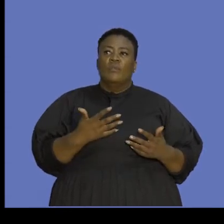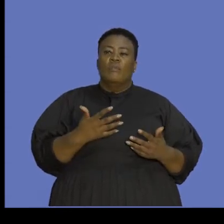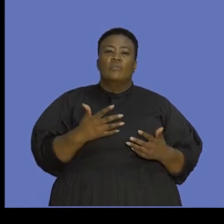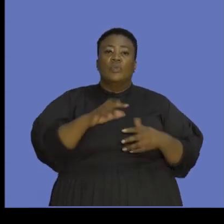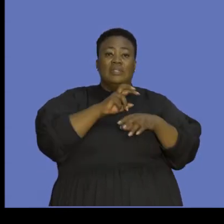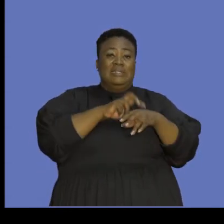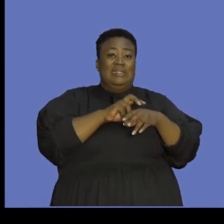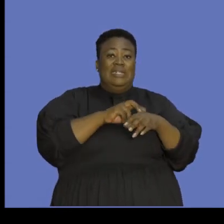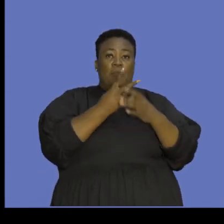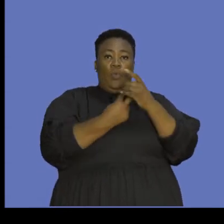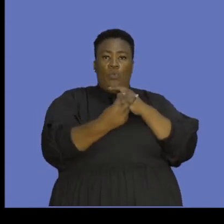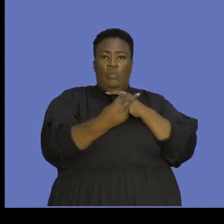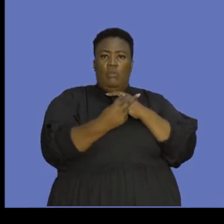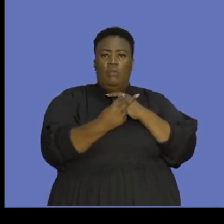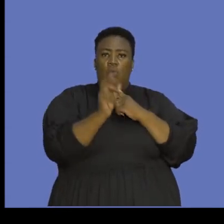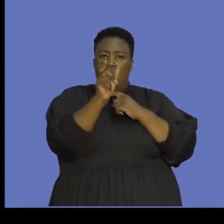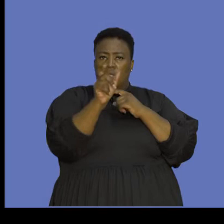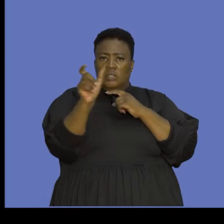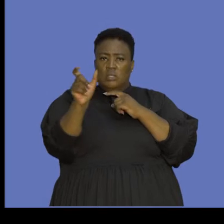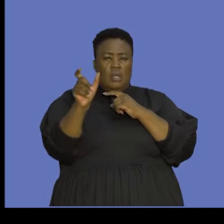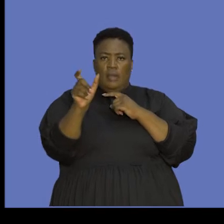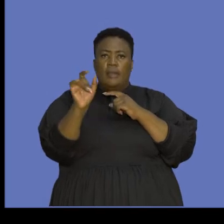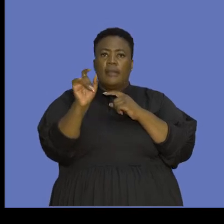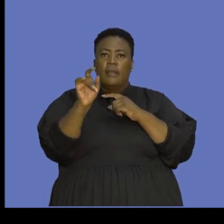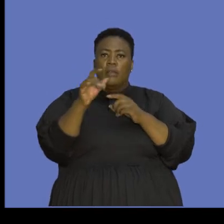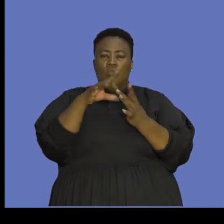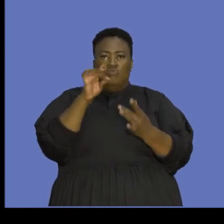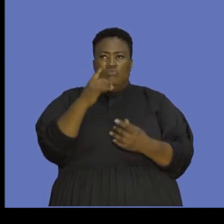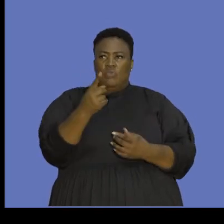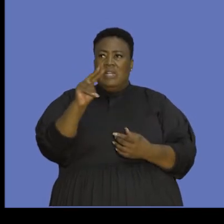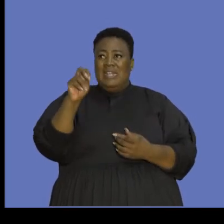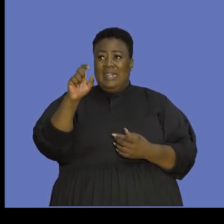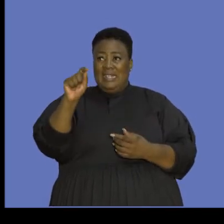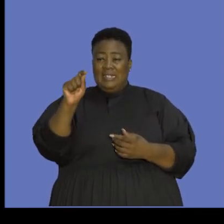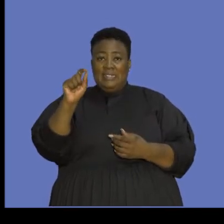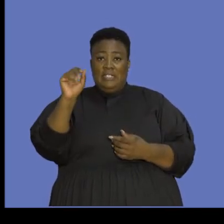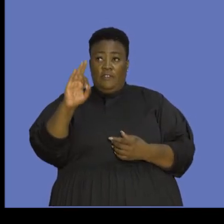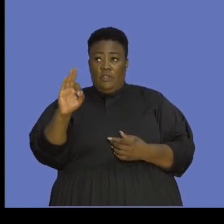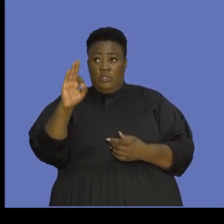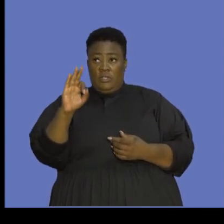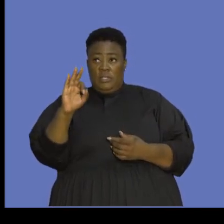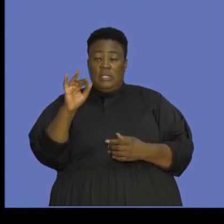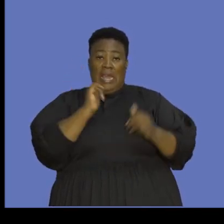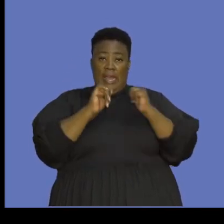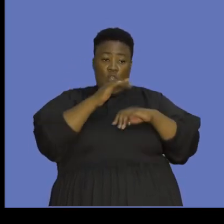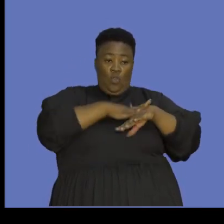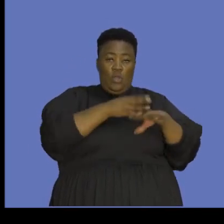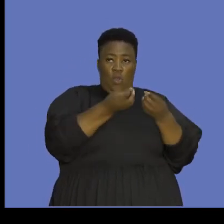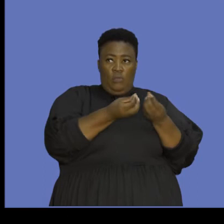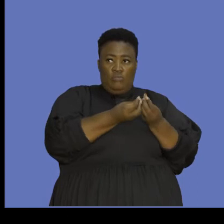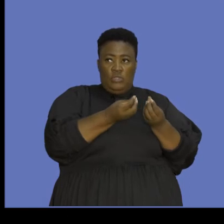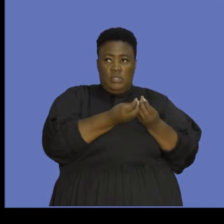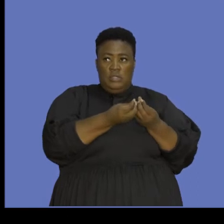put both words, you can use either, acts on an object, the object will accelerate in the